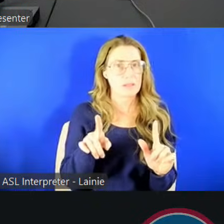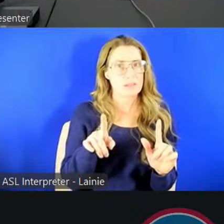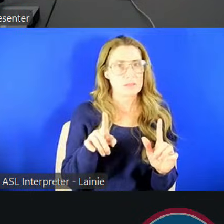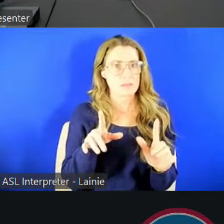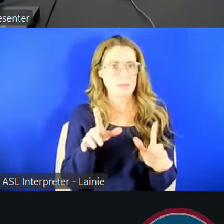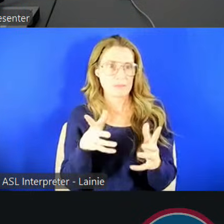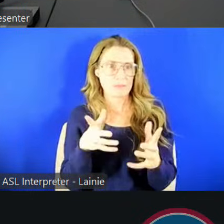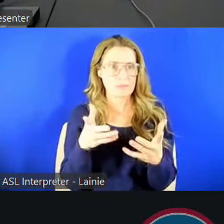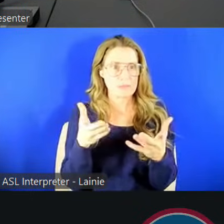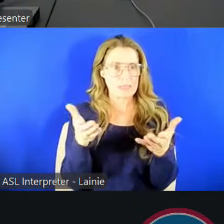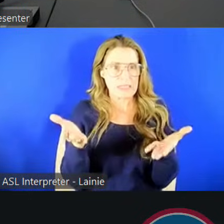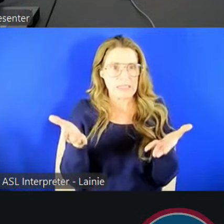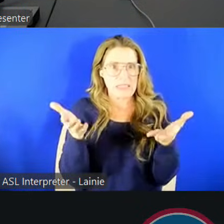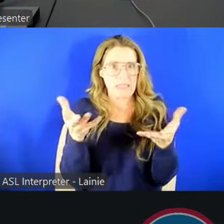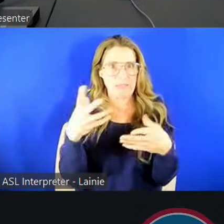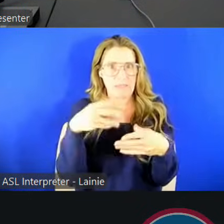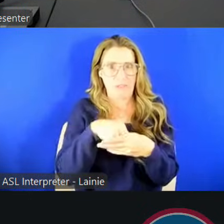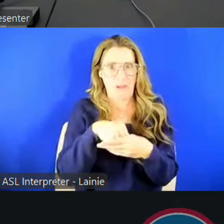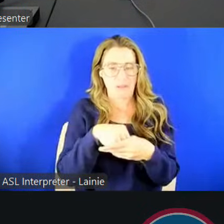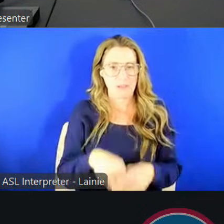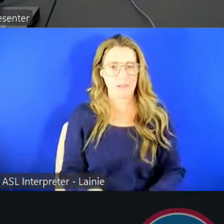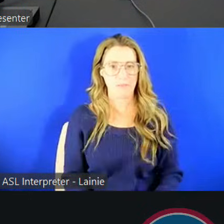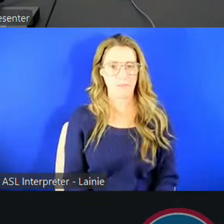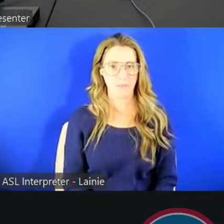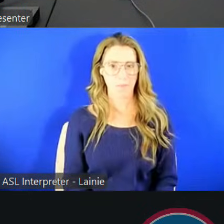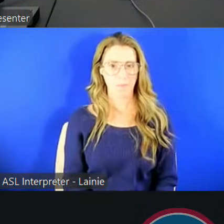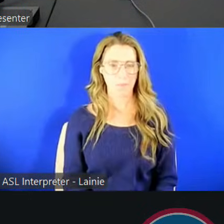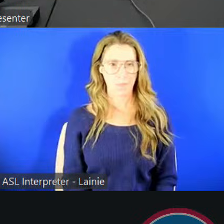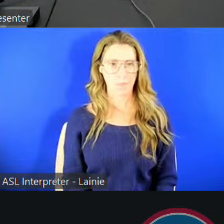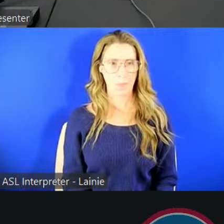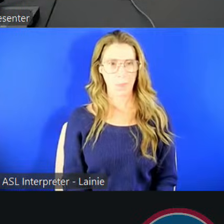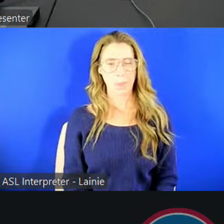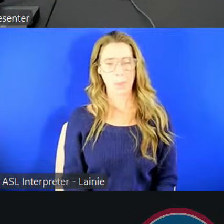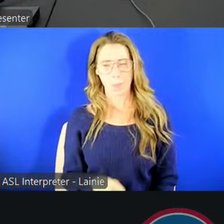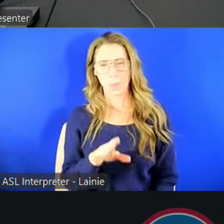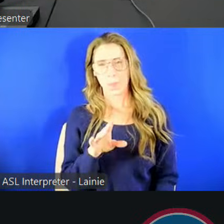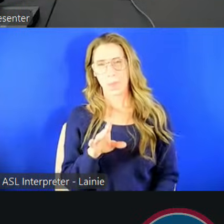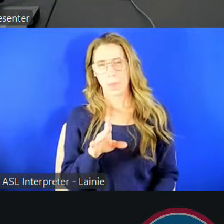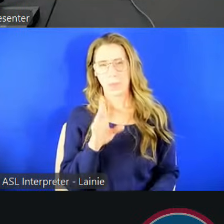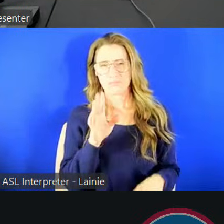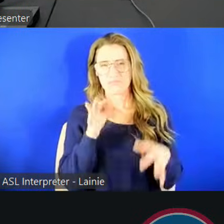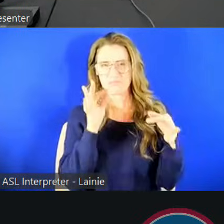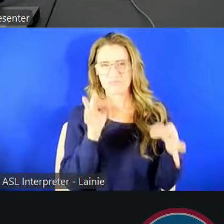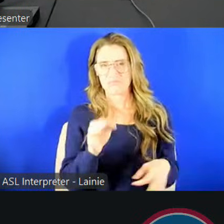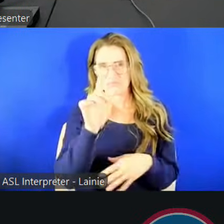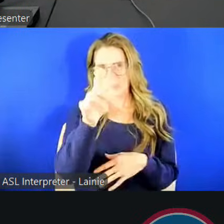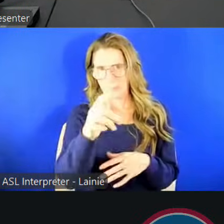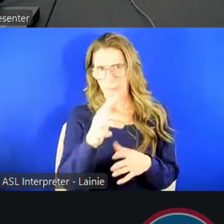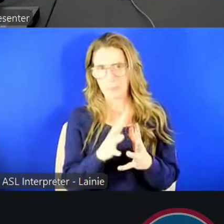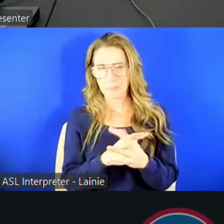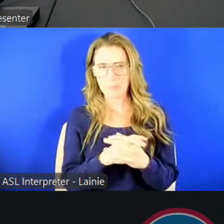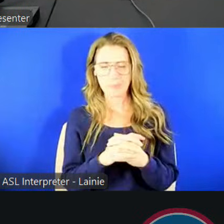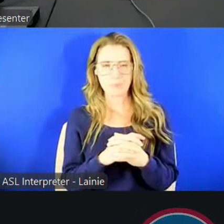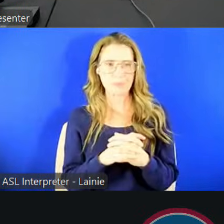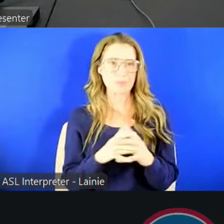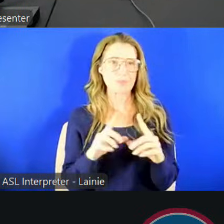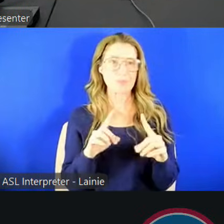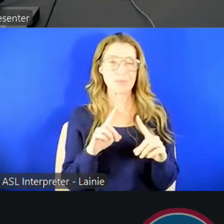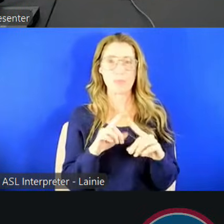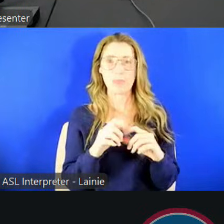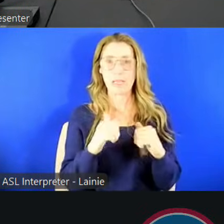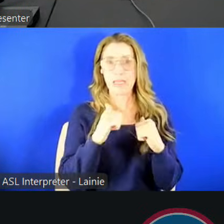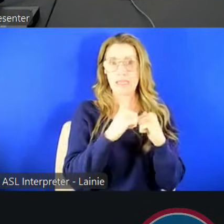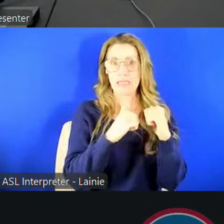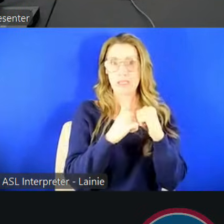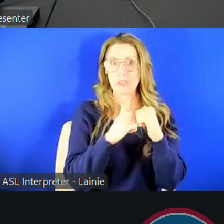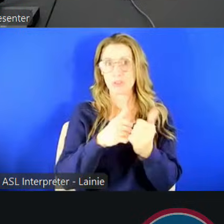Right. So it's to be determined, but the level of infrastructure and treatments could be